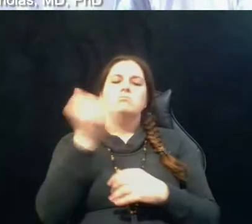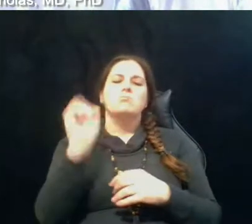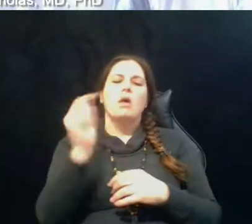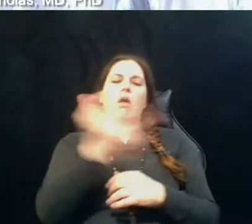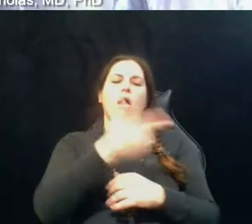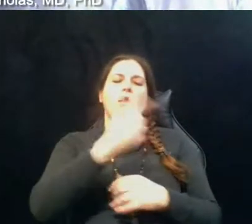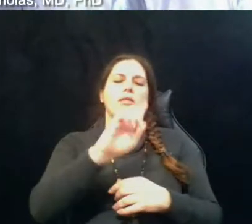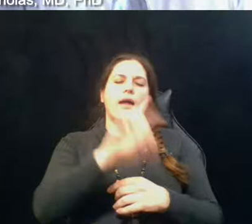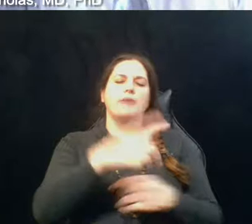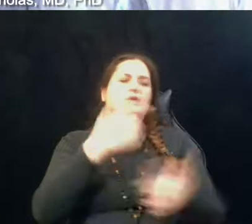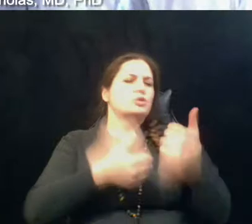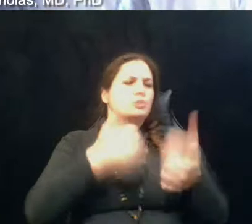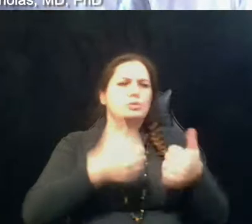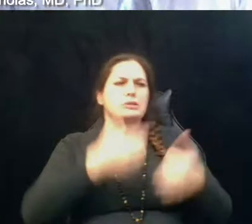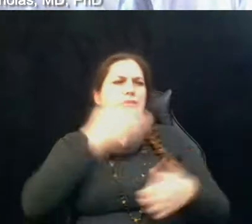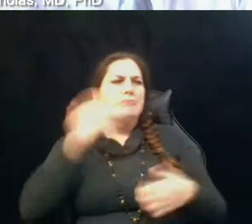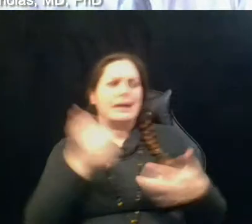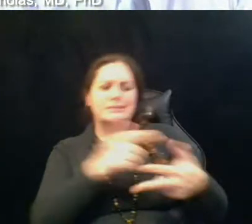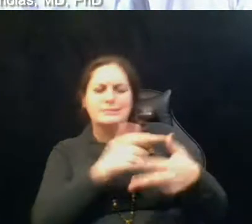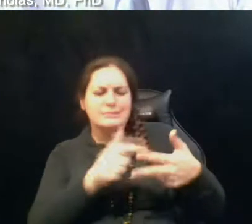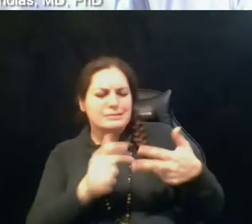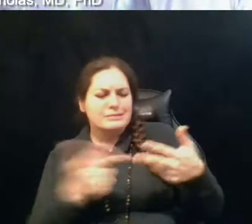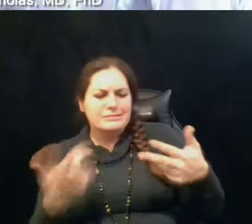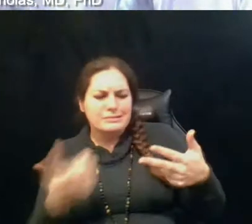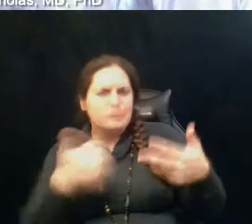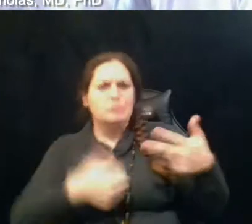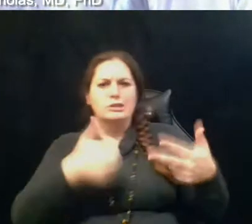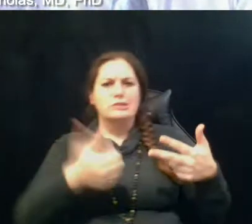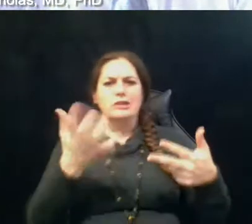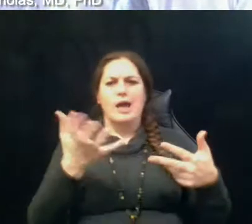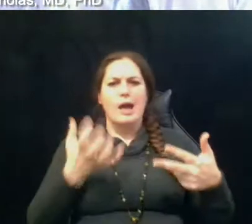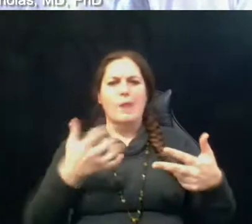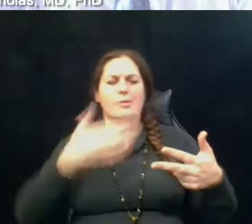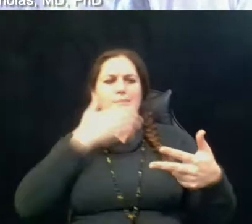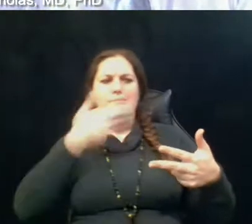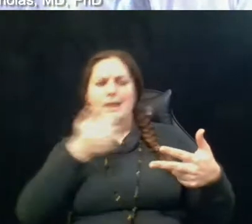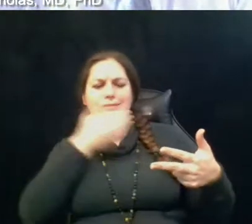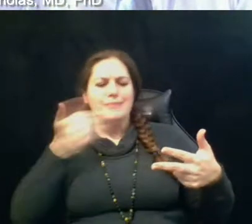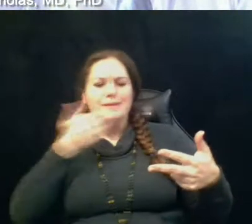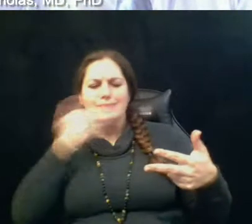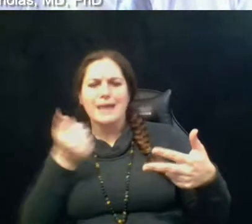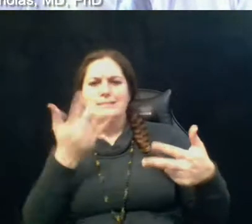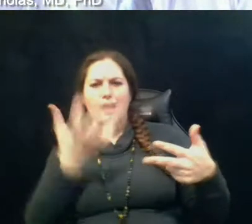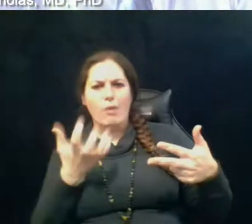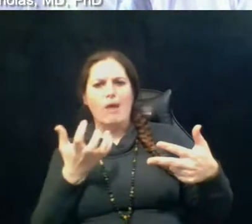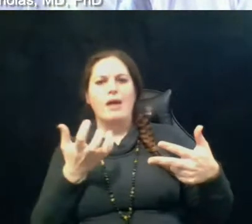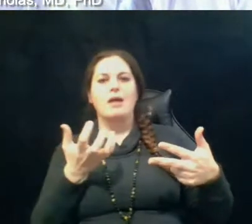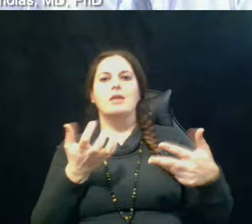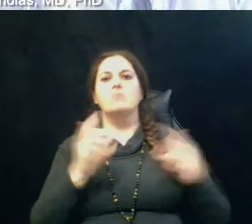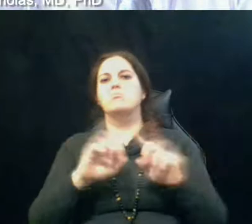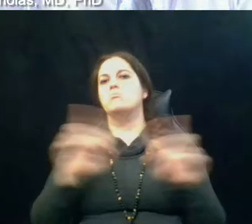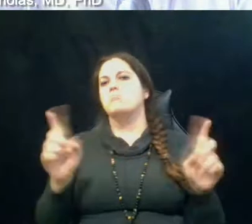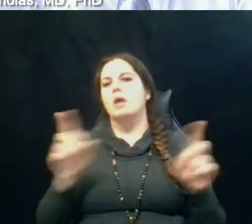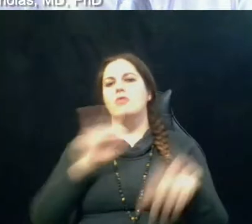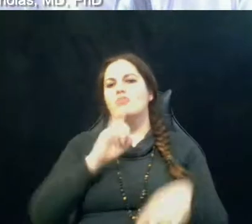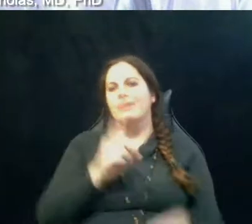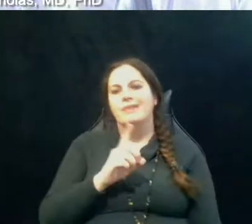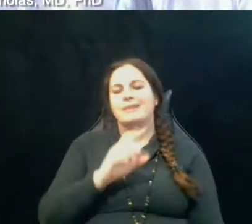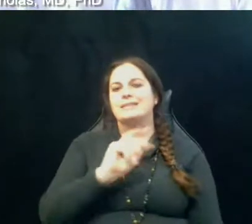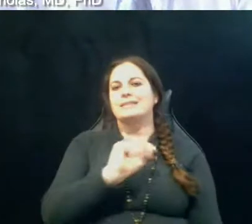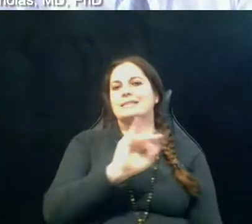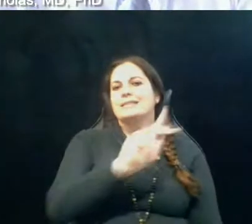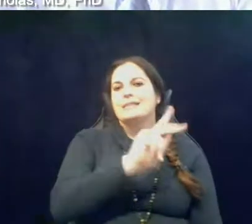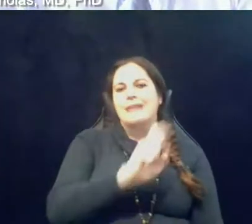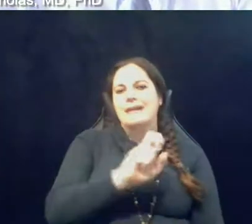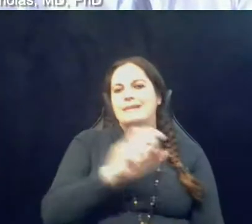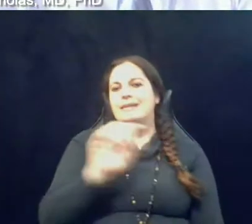you know, that's sort of bred into us. I want the best. But the easiest way to think about this, this is Nike versus Adidas versus Reebok. There's going to